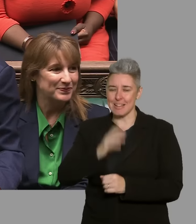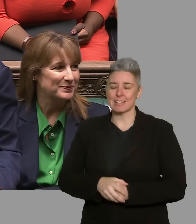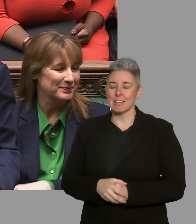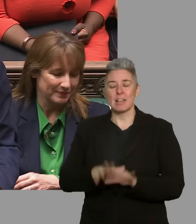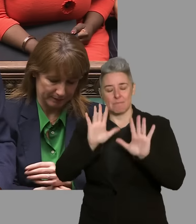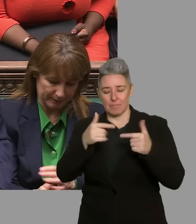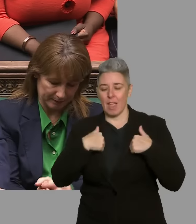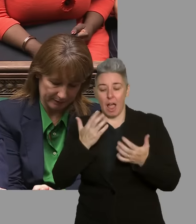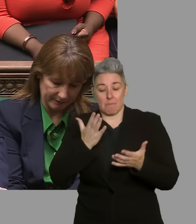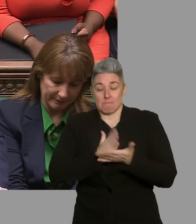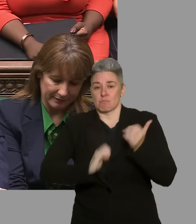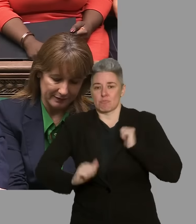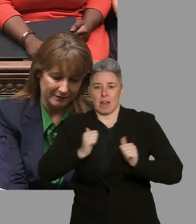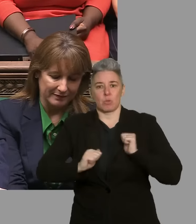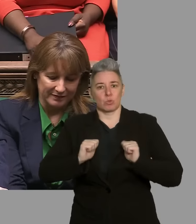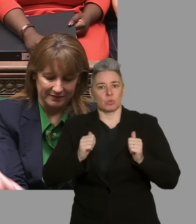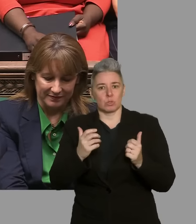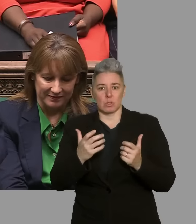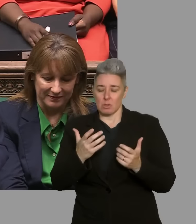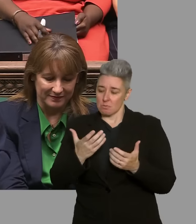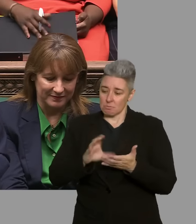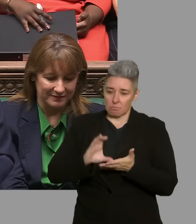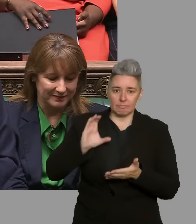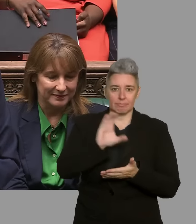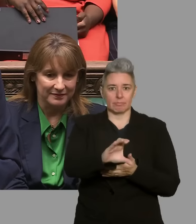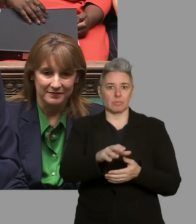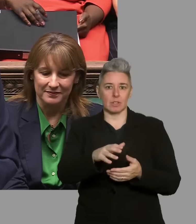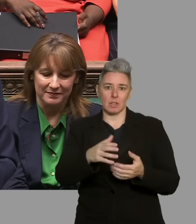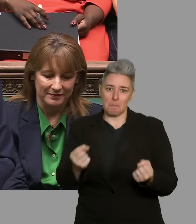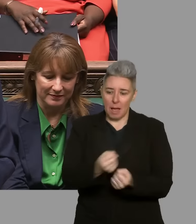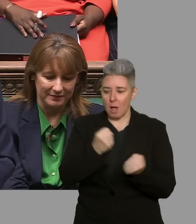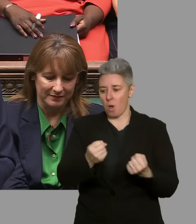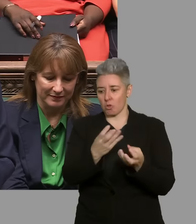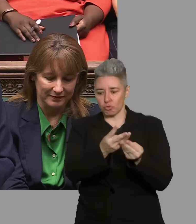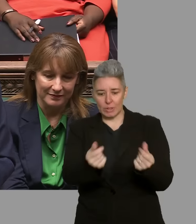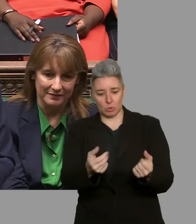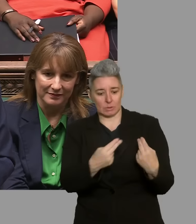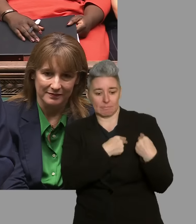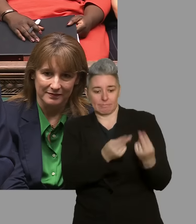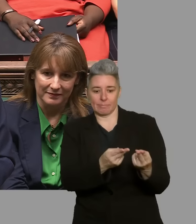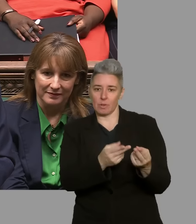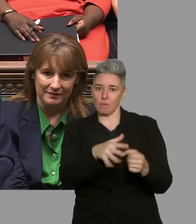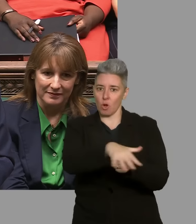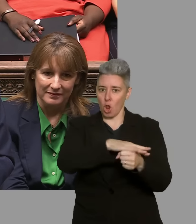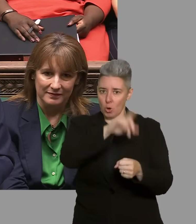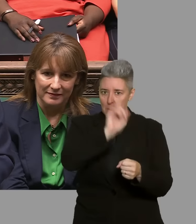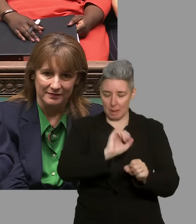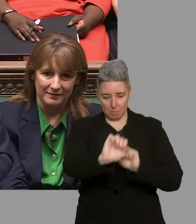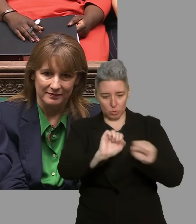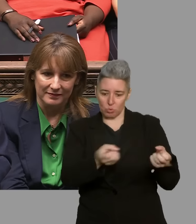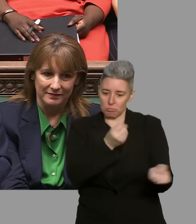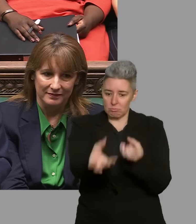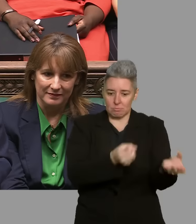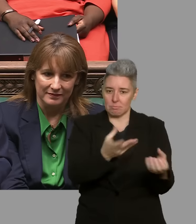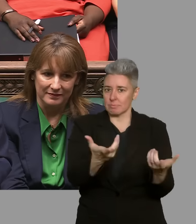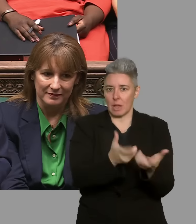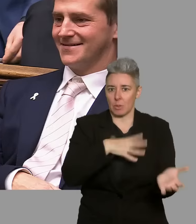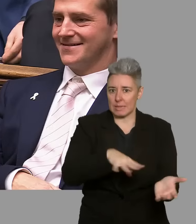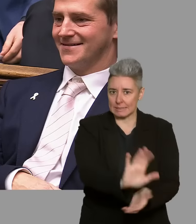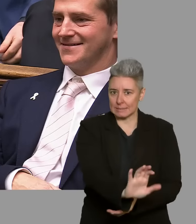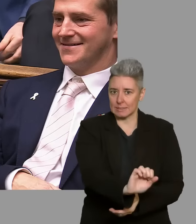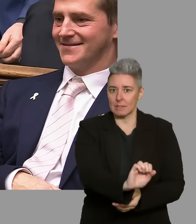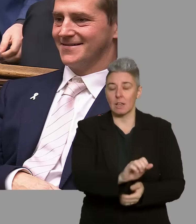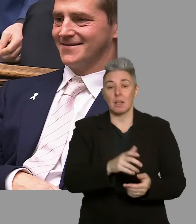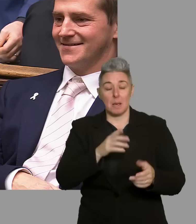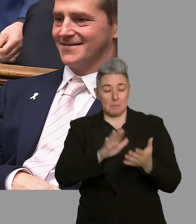in communities like Rill. That £20 million can be used for issues that matter most to them, include revitalising